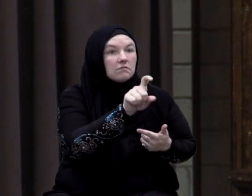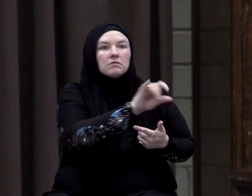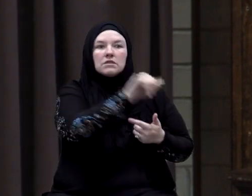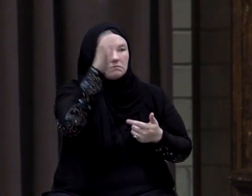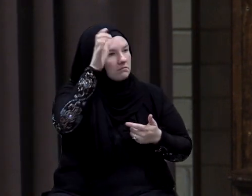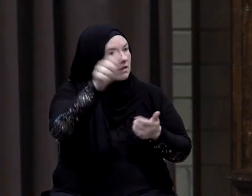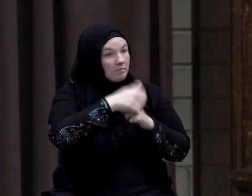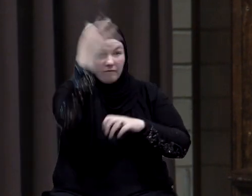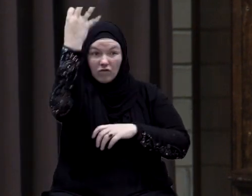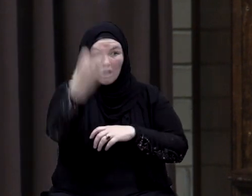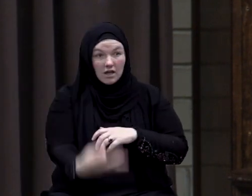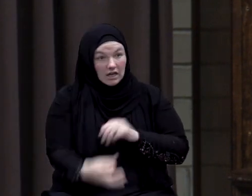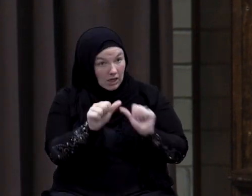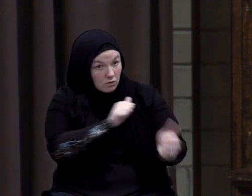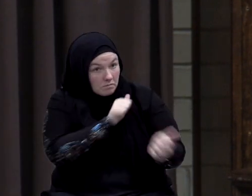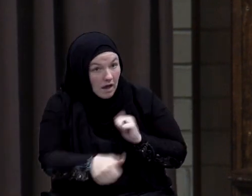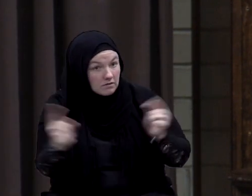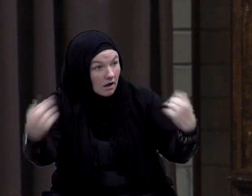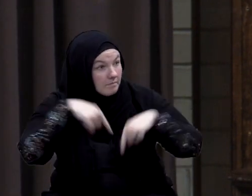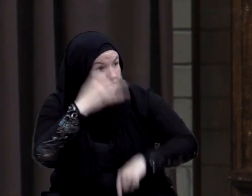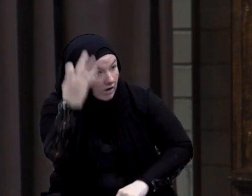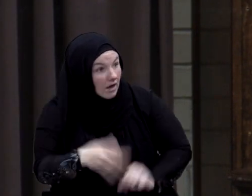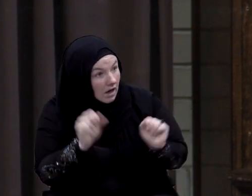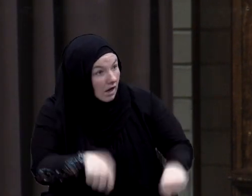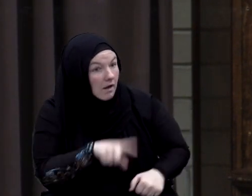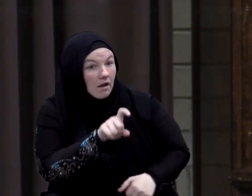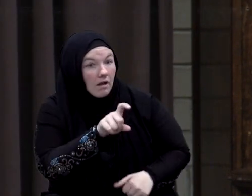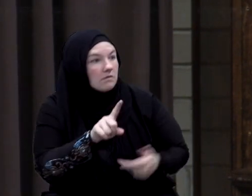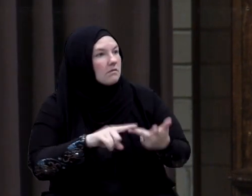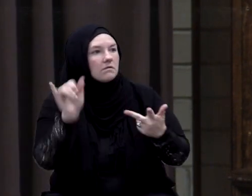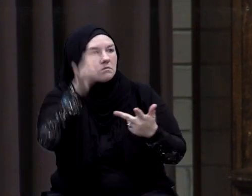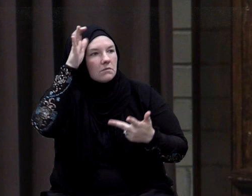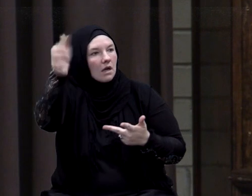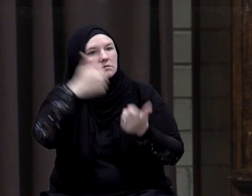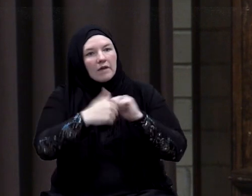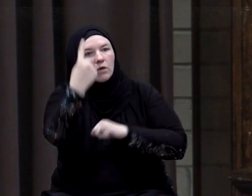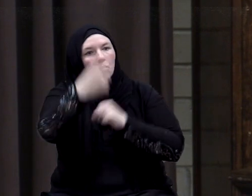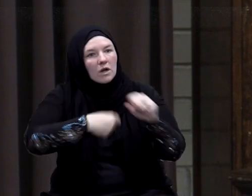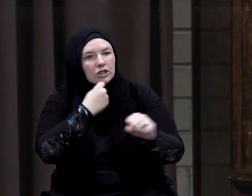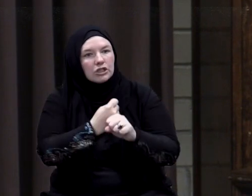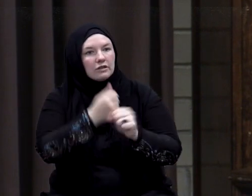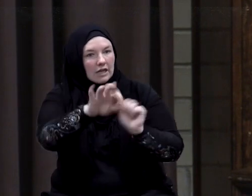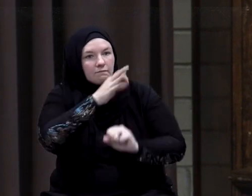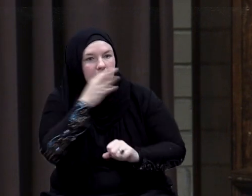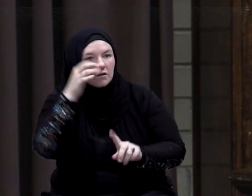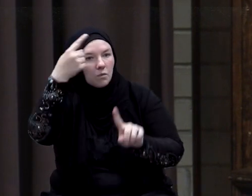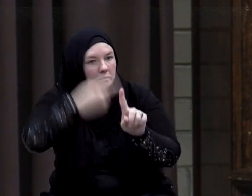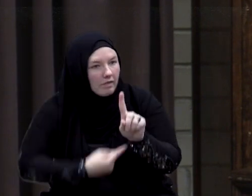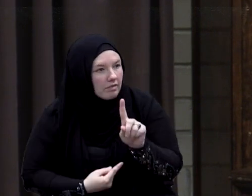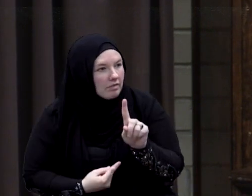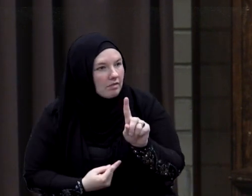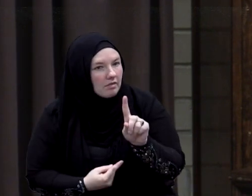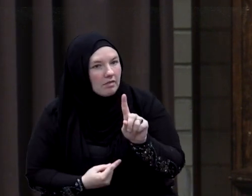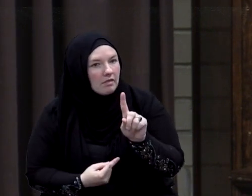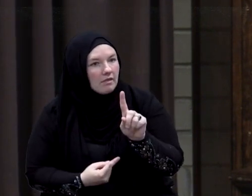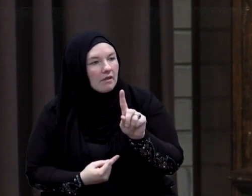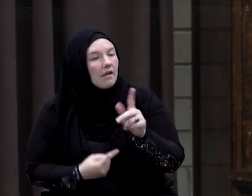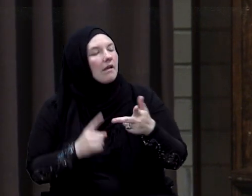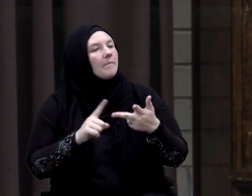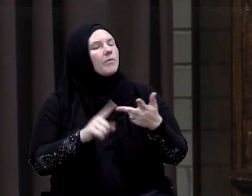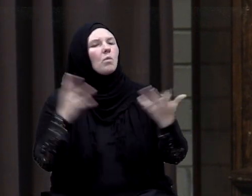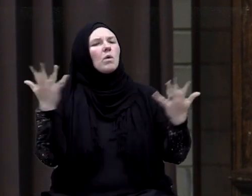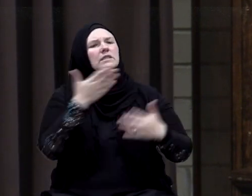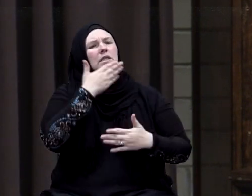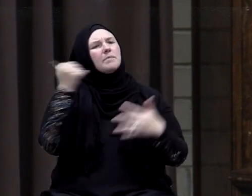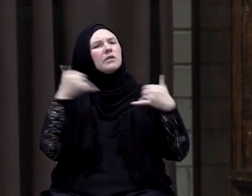does Allah reward us most about? What is the best reward? The best reward